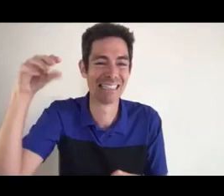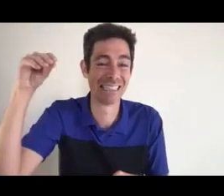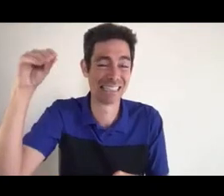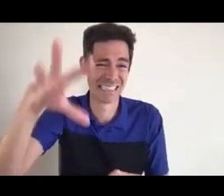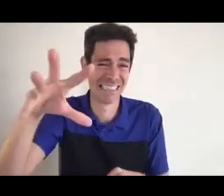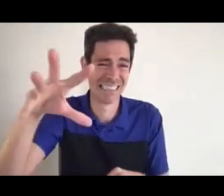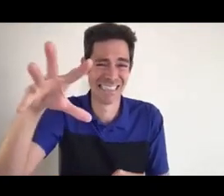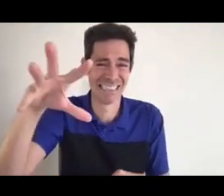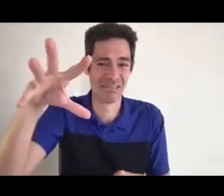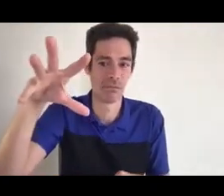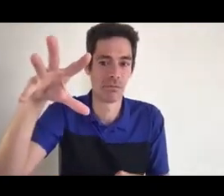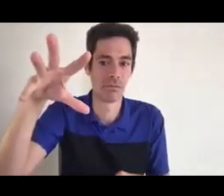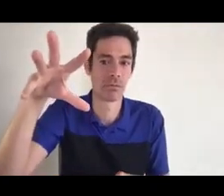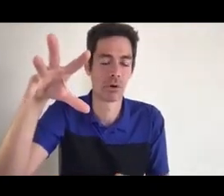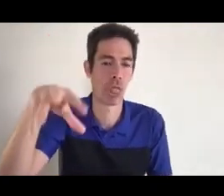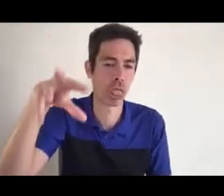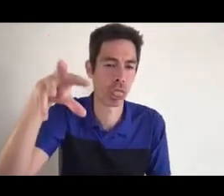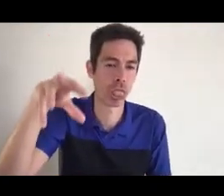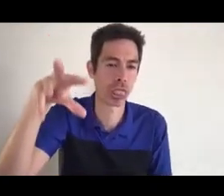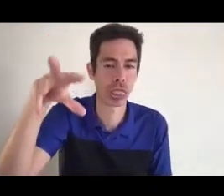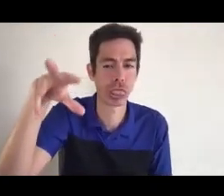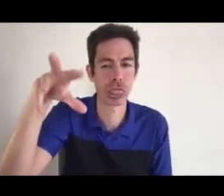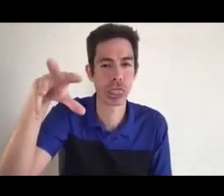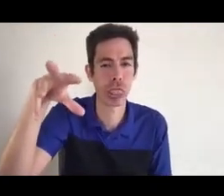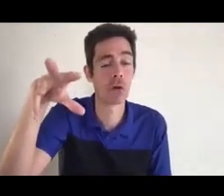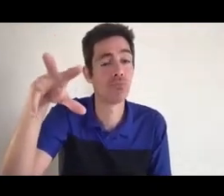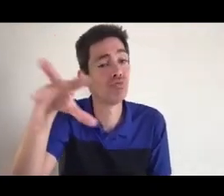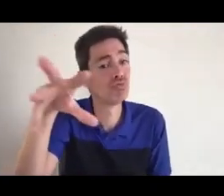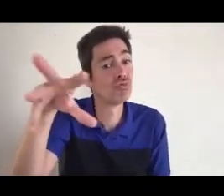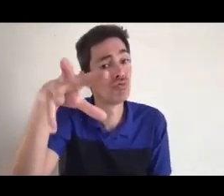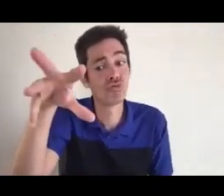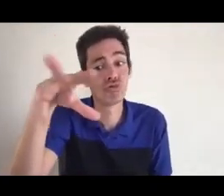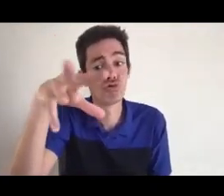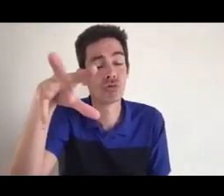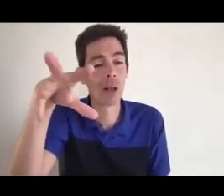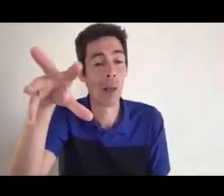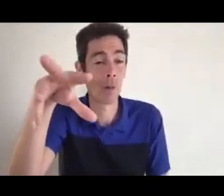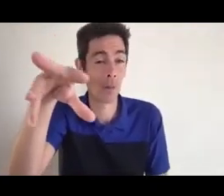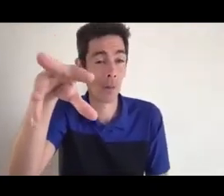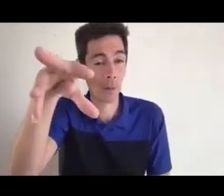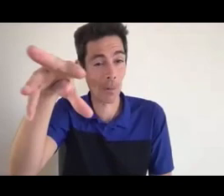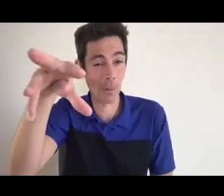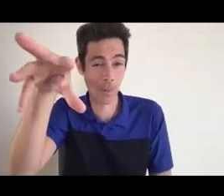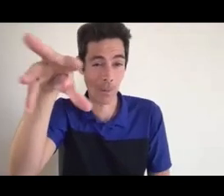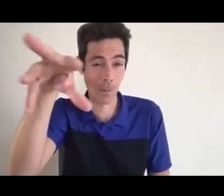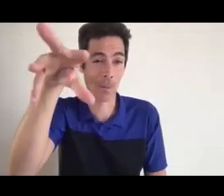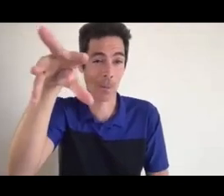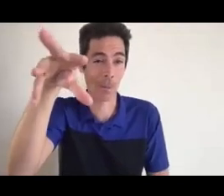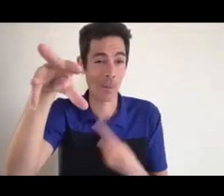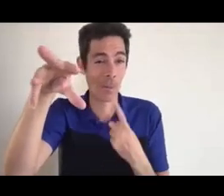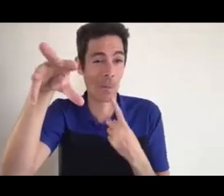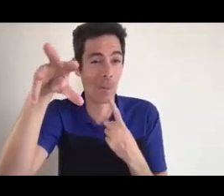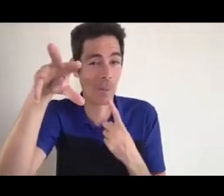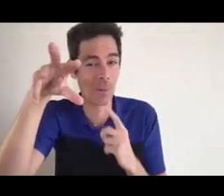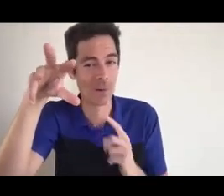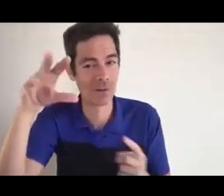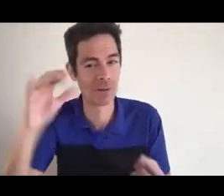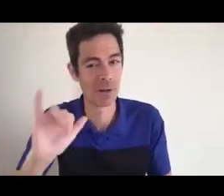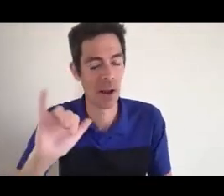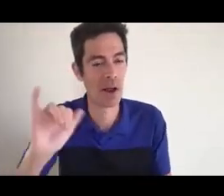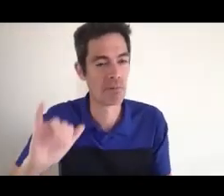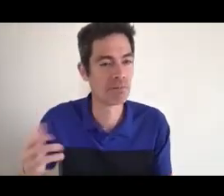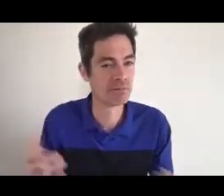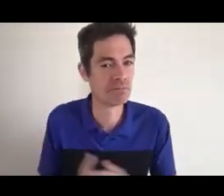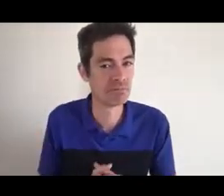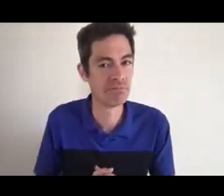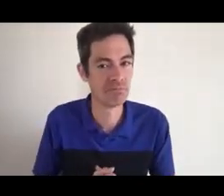If you do this E mouth movement, it can be different intensities for the light or